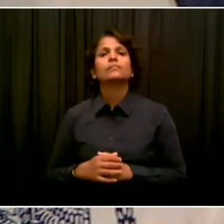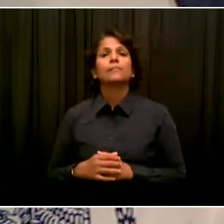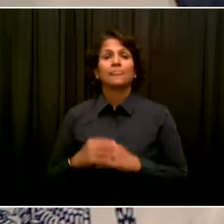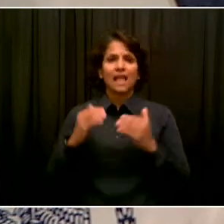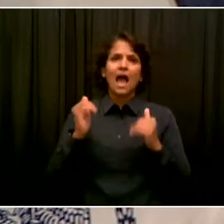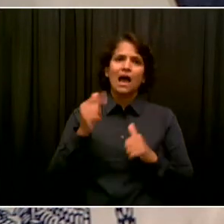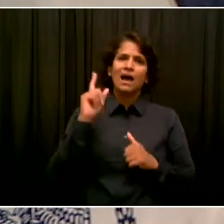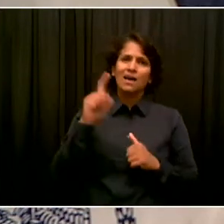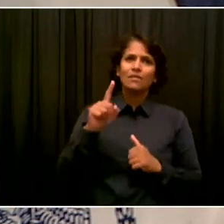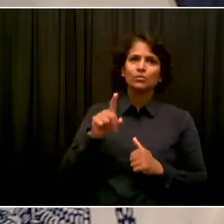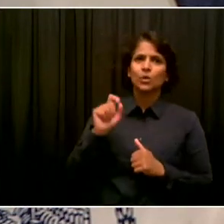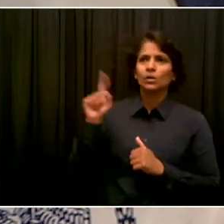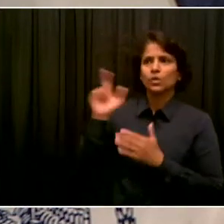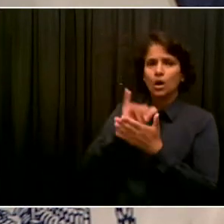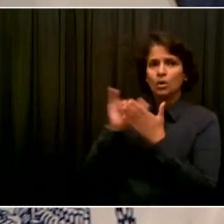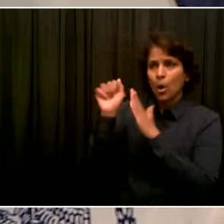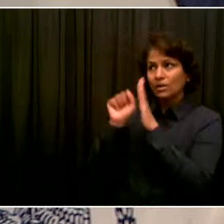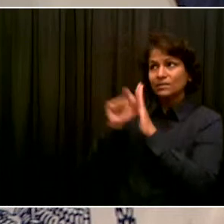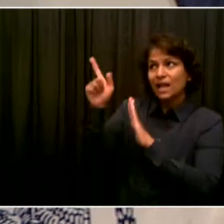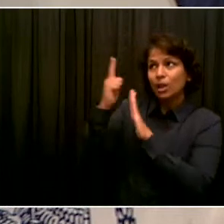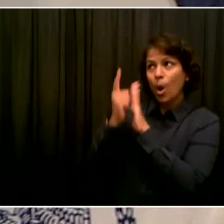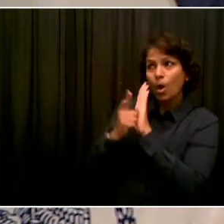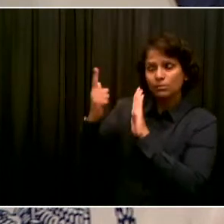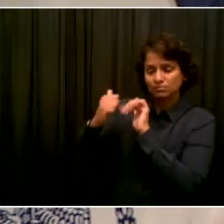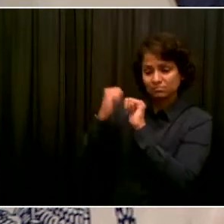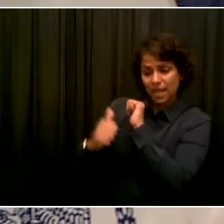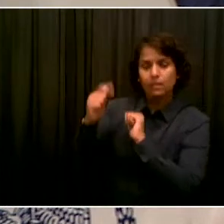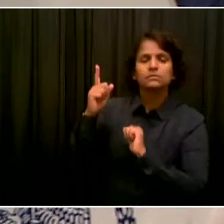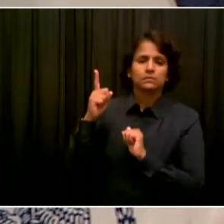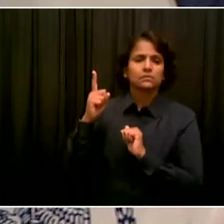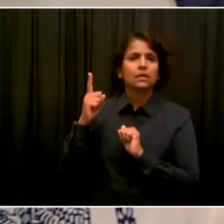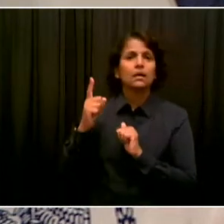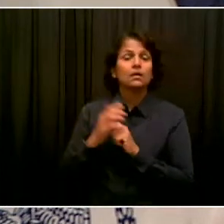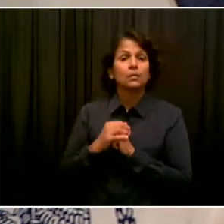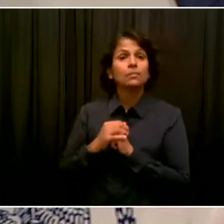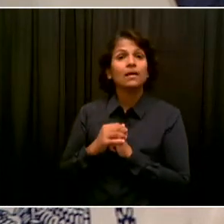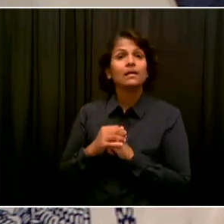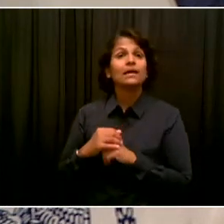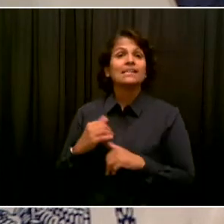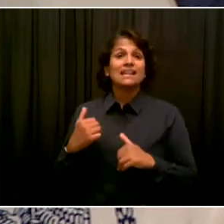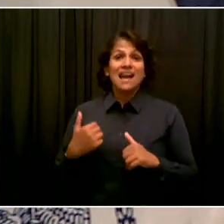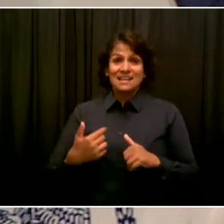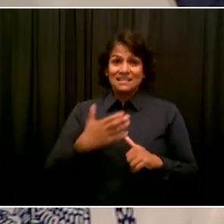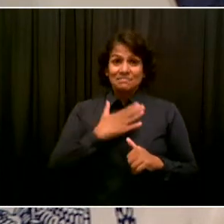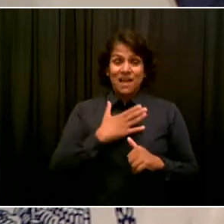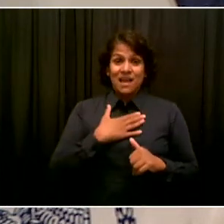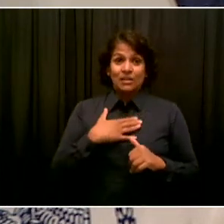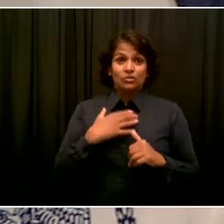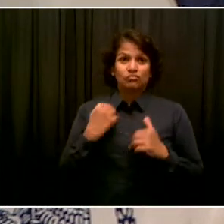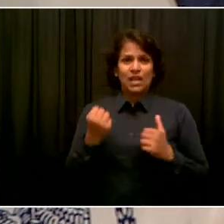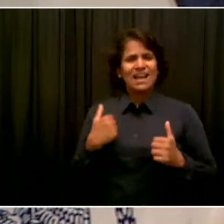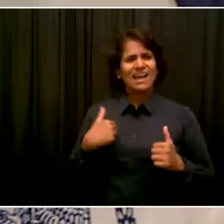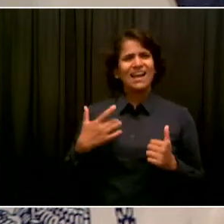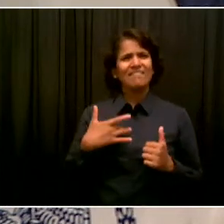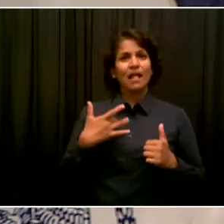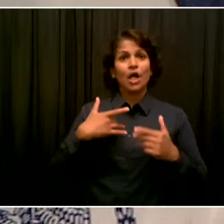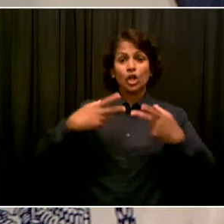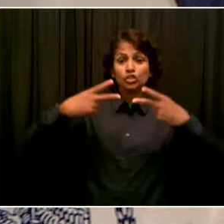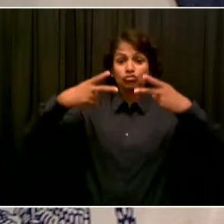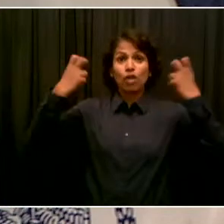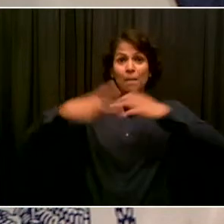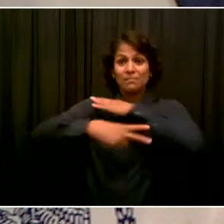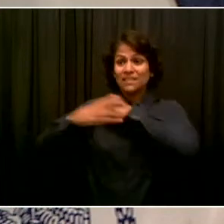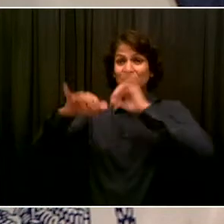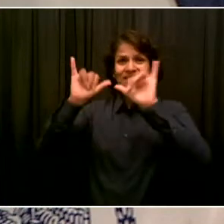protect public safety, obviously, I feel strongly about making the whole criminal justice system work, and those who need to be behind bars should